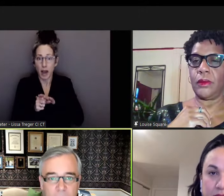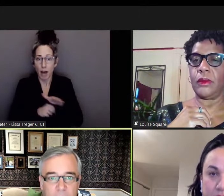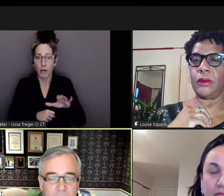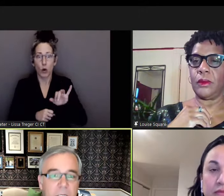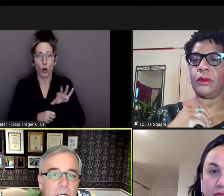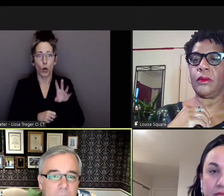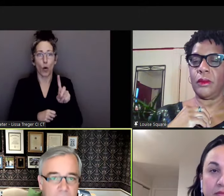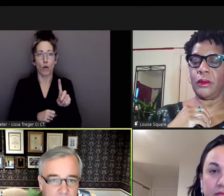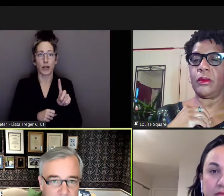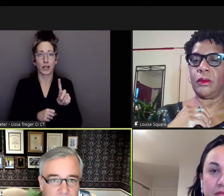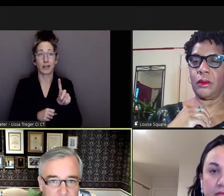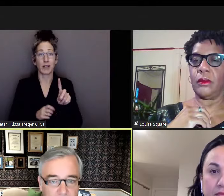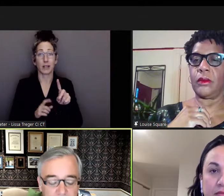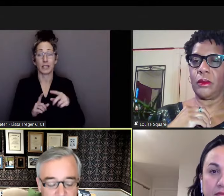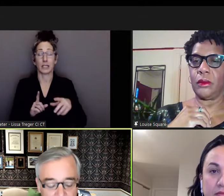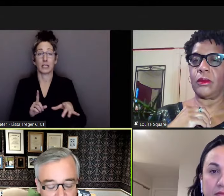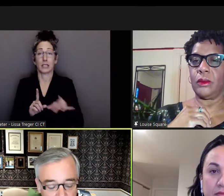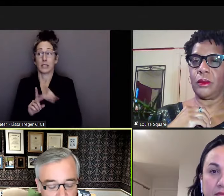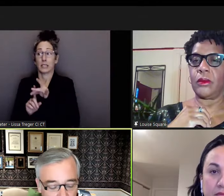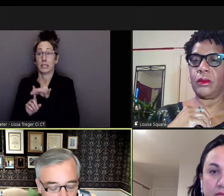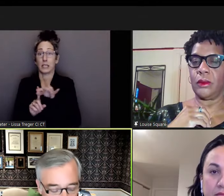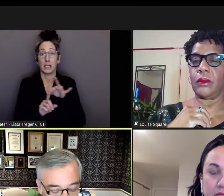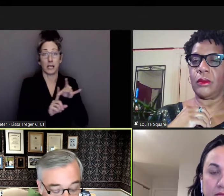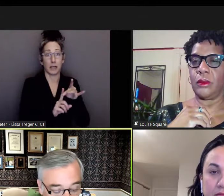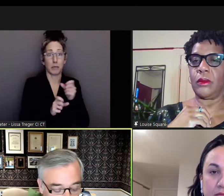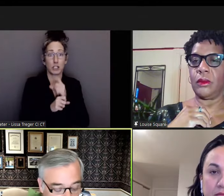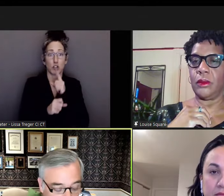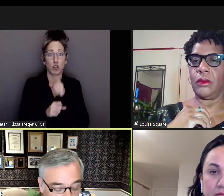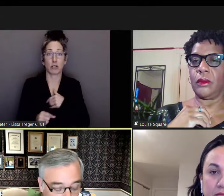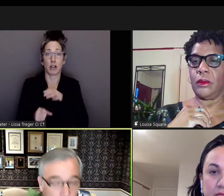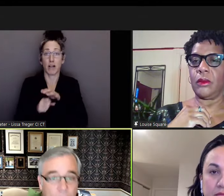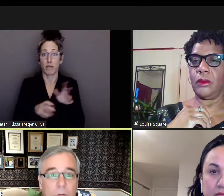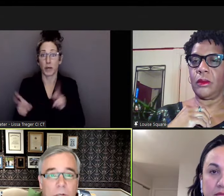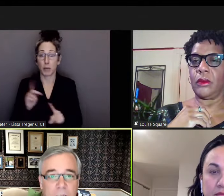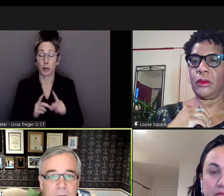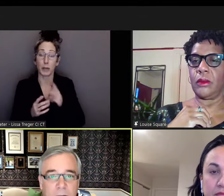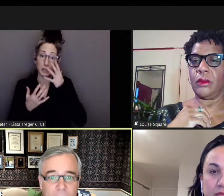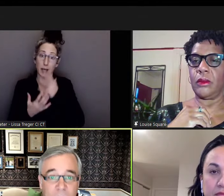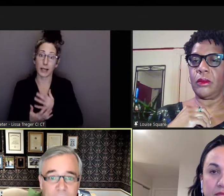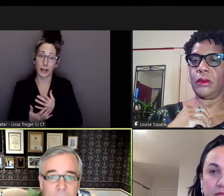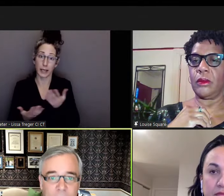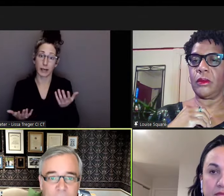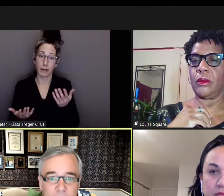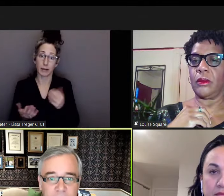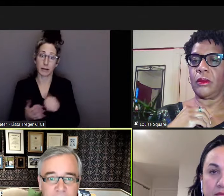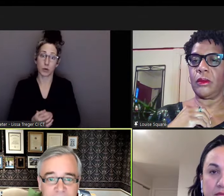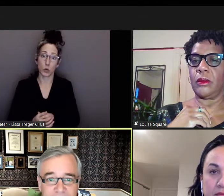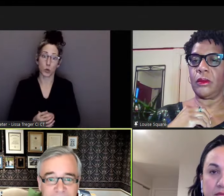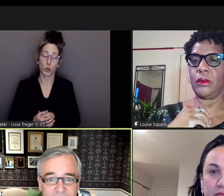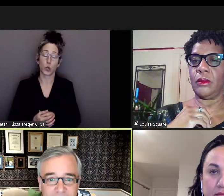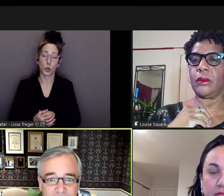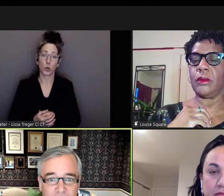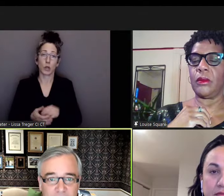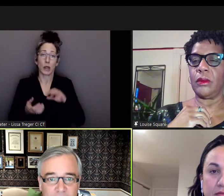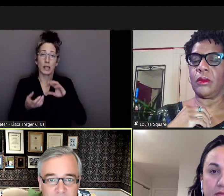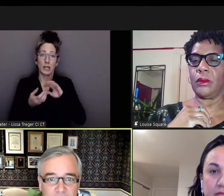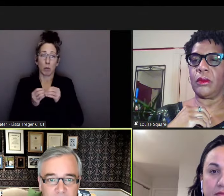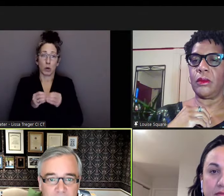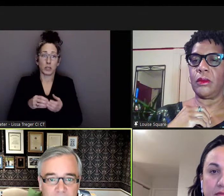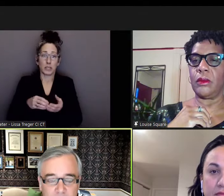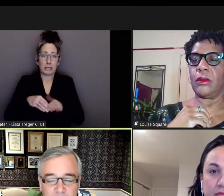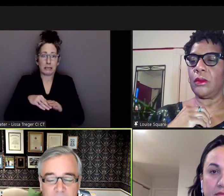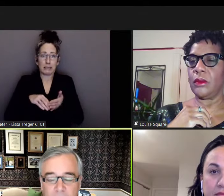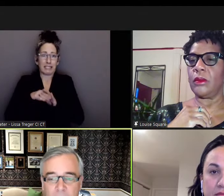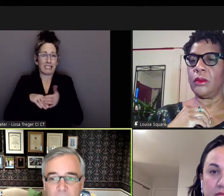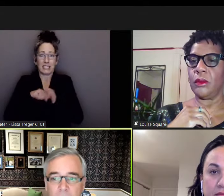the population you're studying to see if the vaccine has an effect. Well, sadly, as we all know, there was a large number of COVID-19 cases last year in the